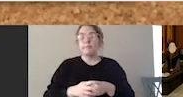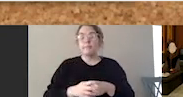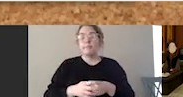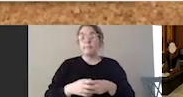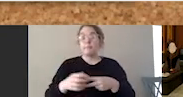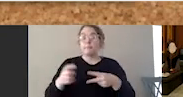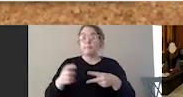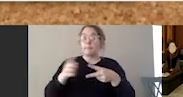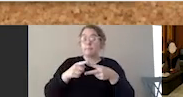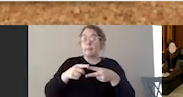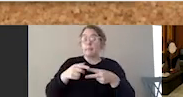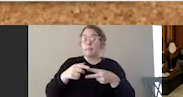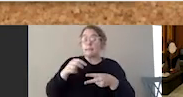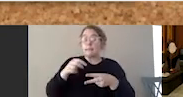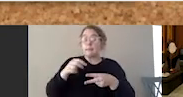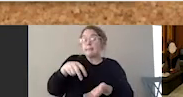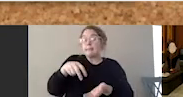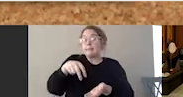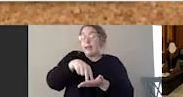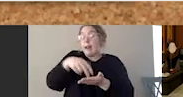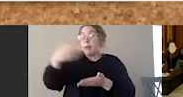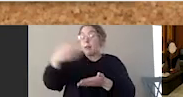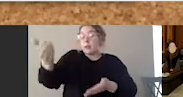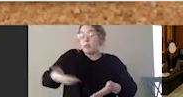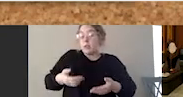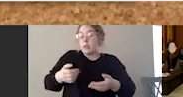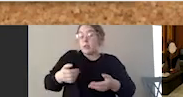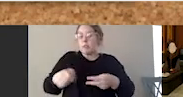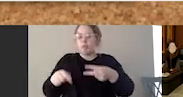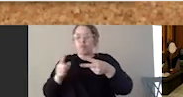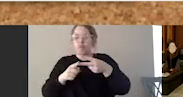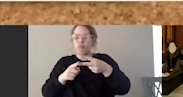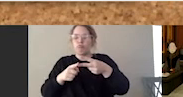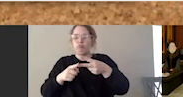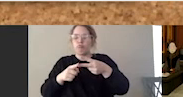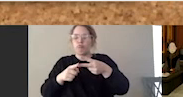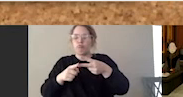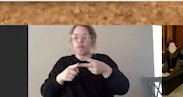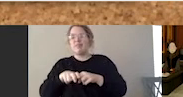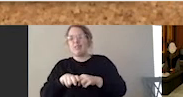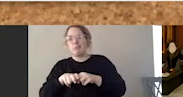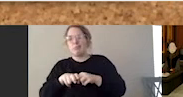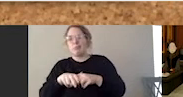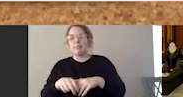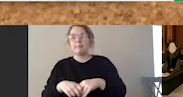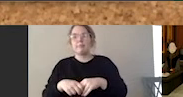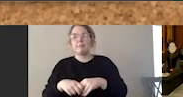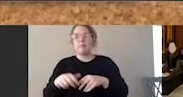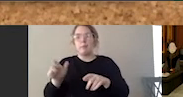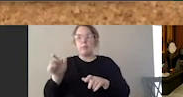and sit there. So I'm going to move these a little bit to the left and to the right.